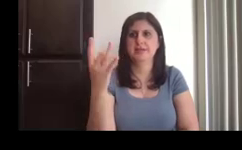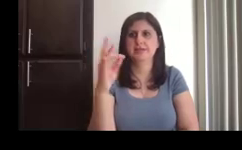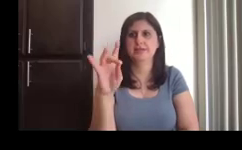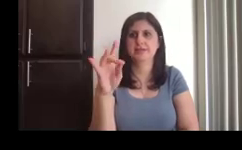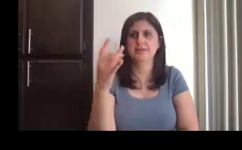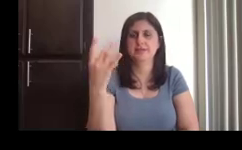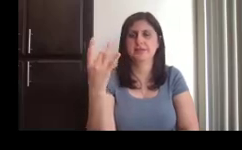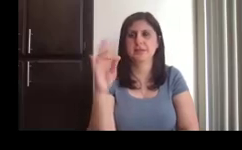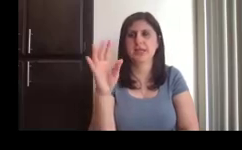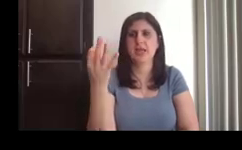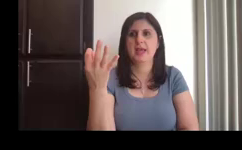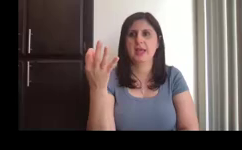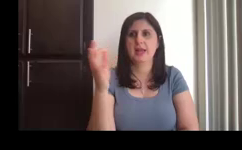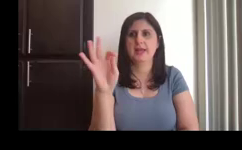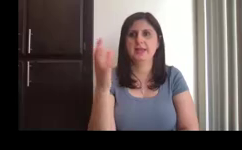18,